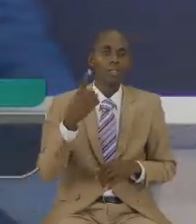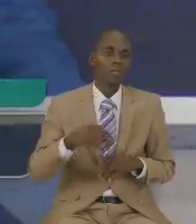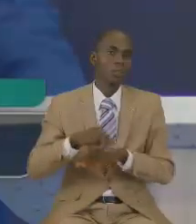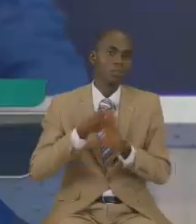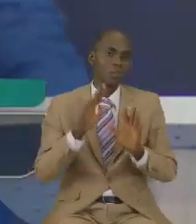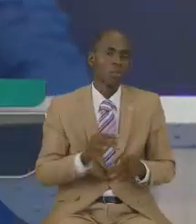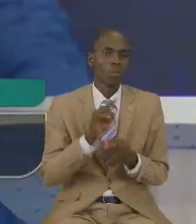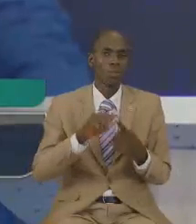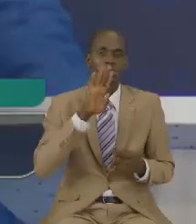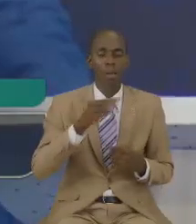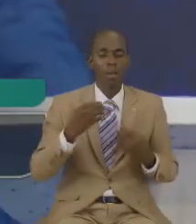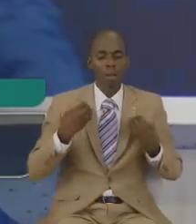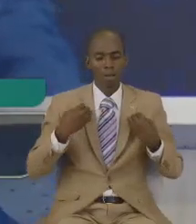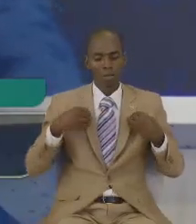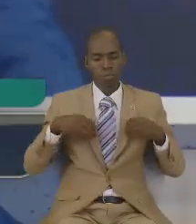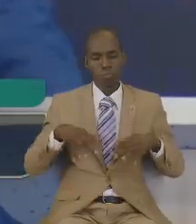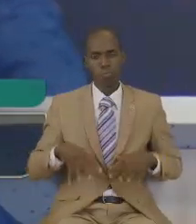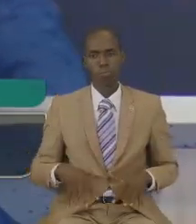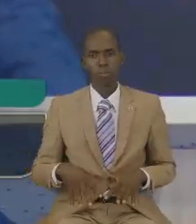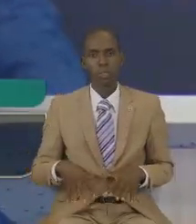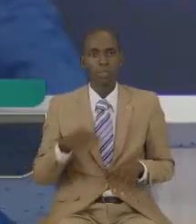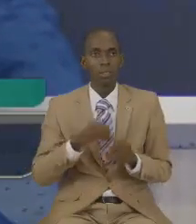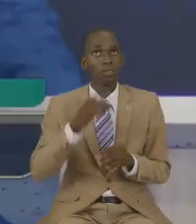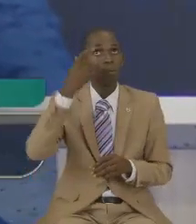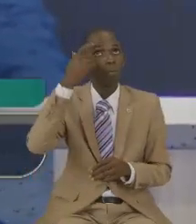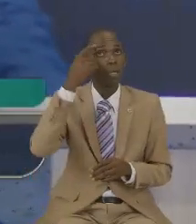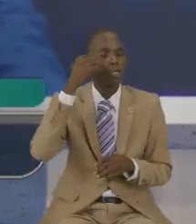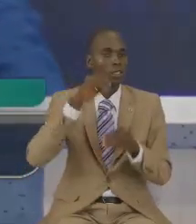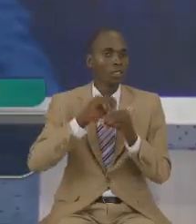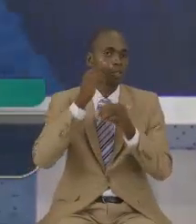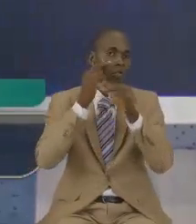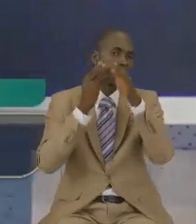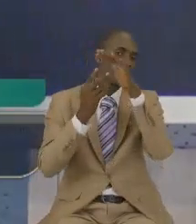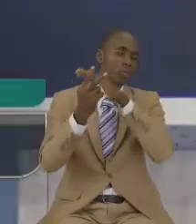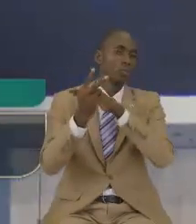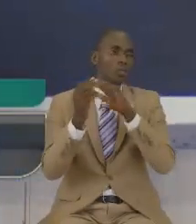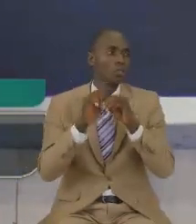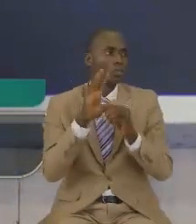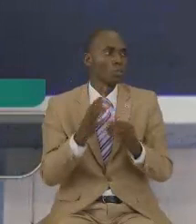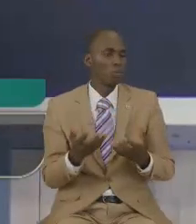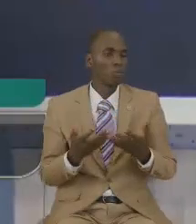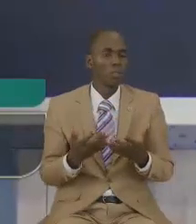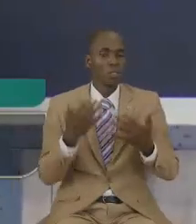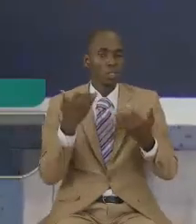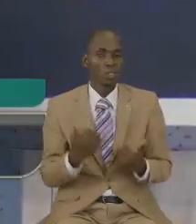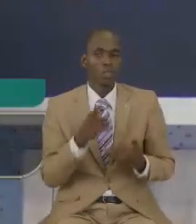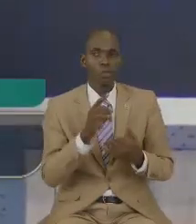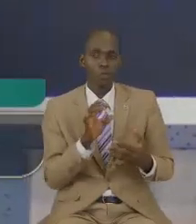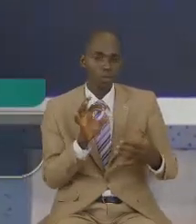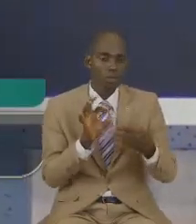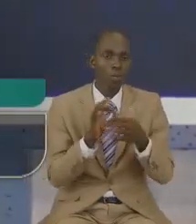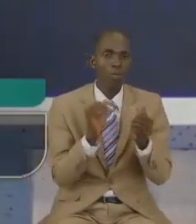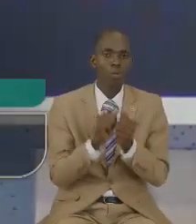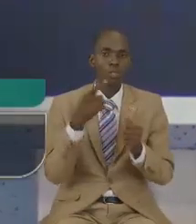your mind, in your vision, in your passion, now you link up with the Master.